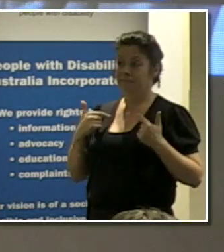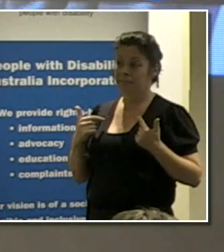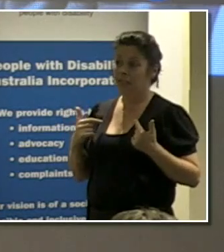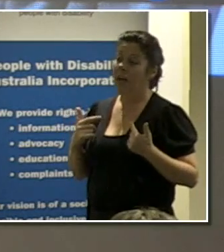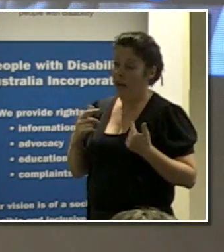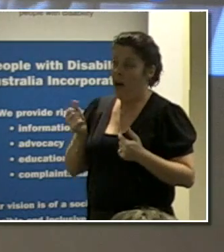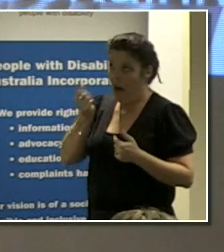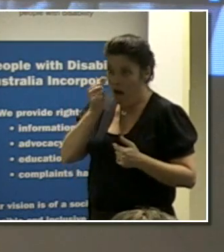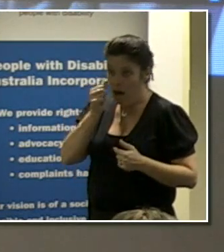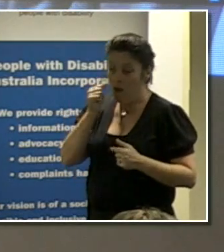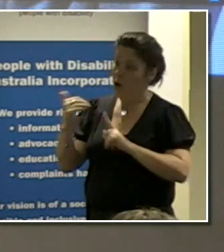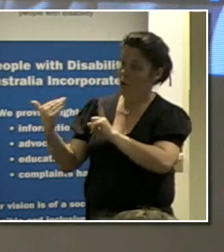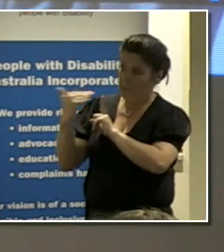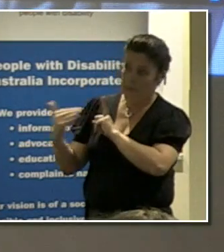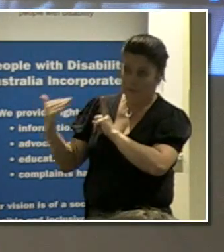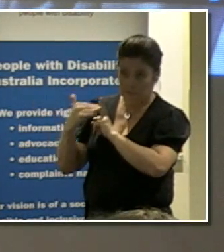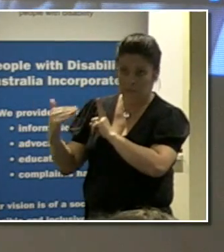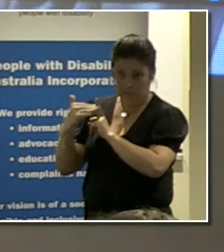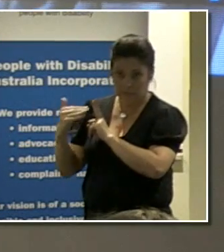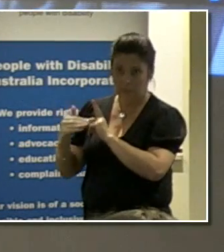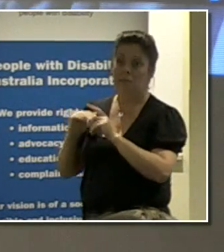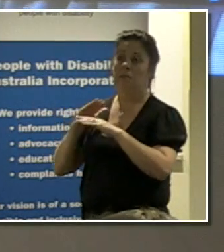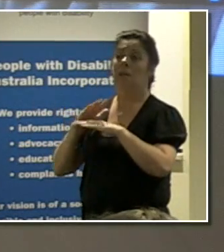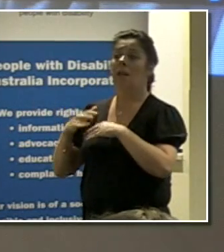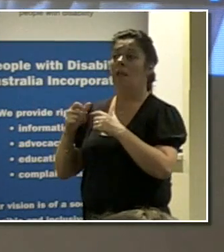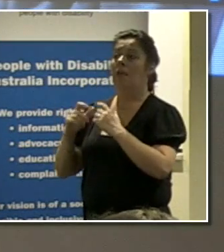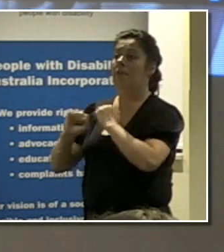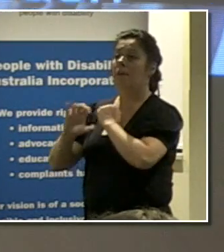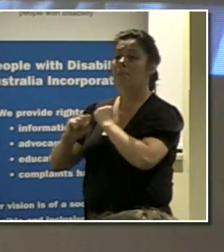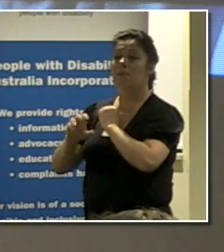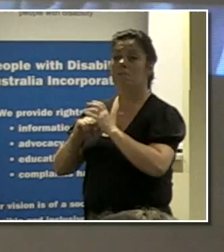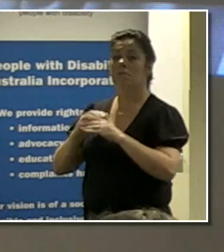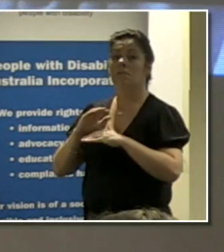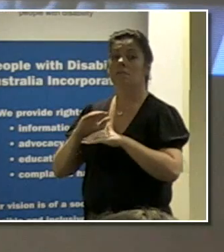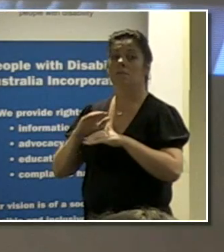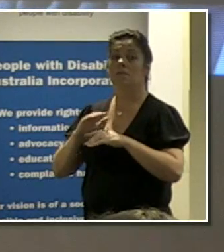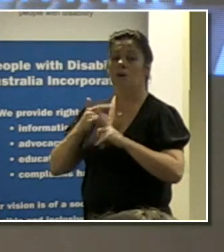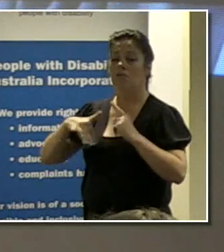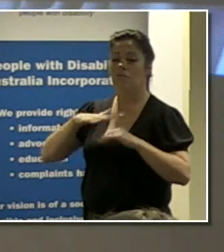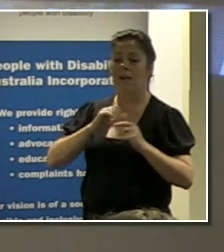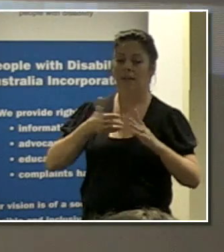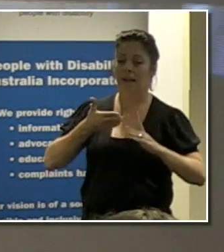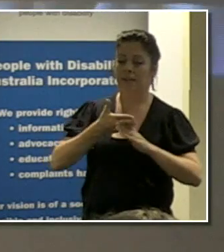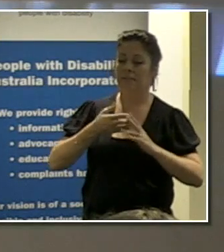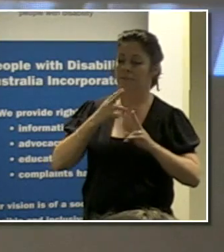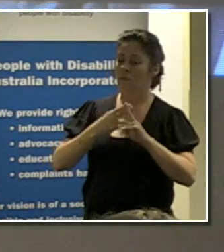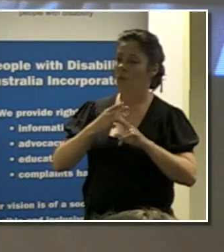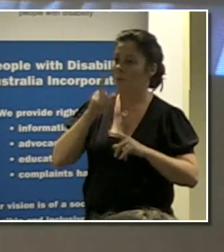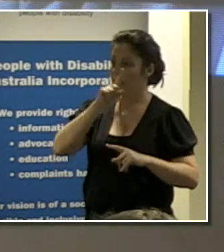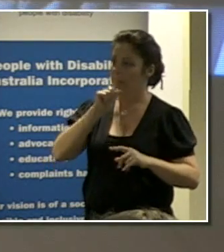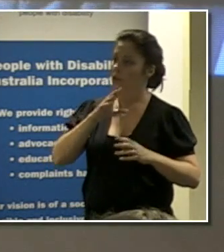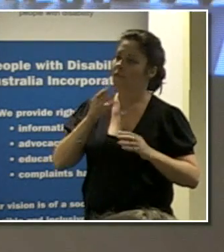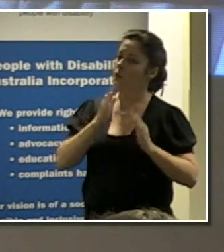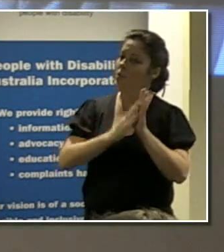big push in the press recently around access for people from New Zealand. And I'm sure it's elsewhere, all those